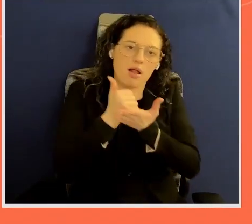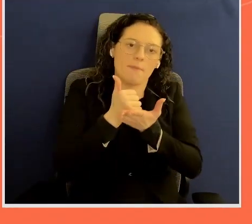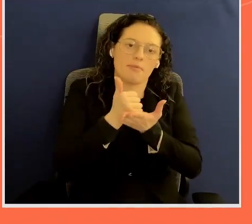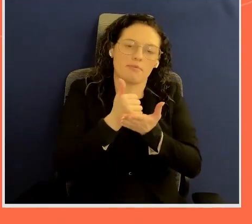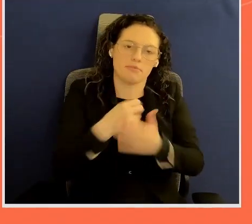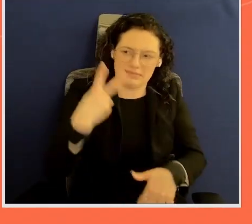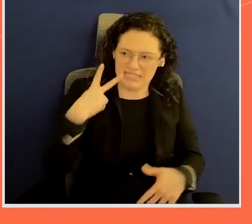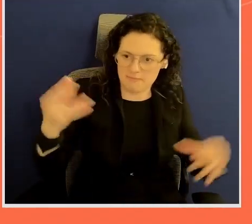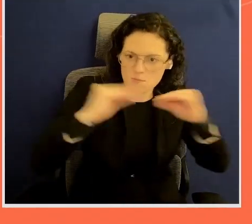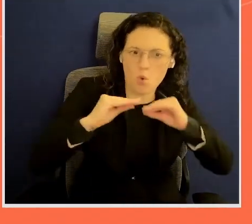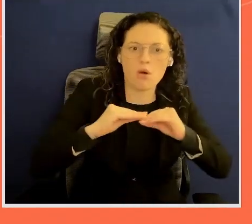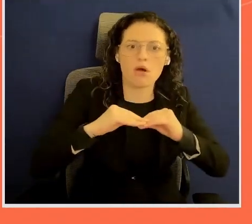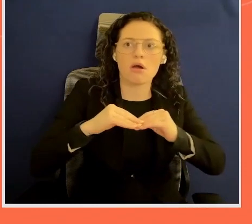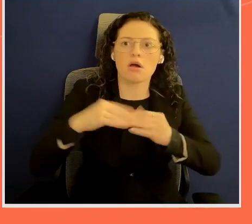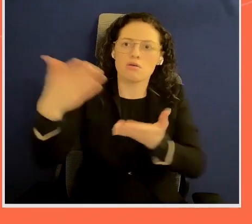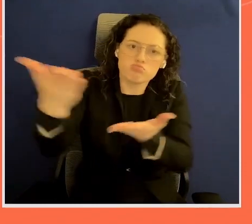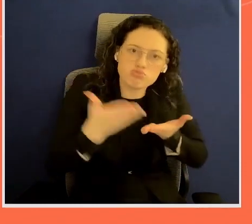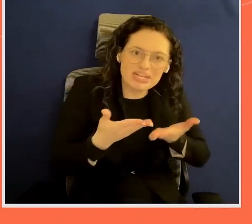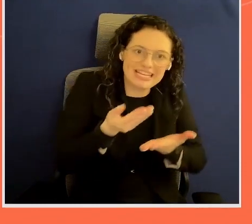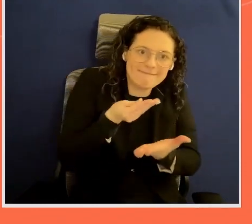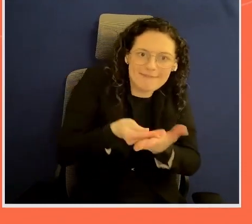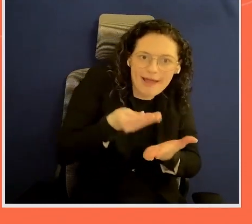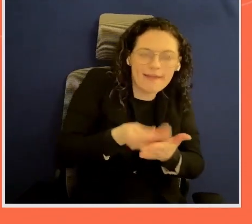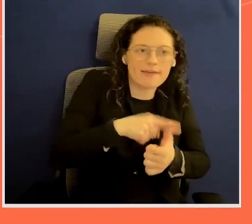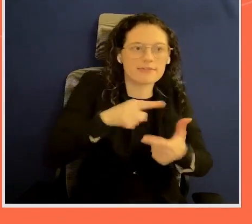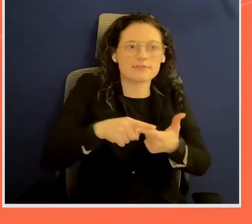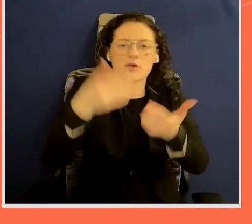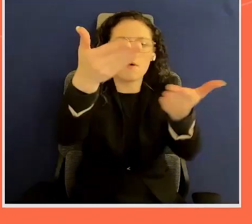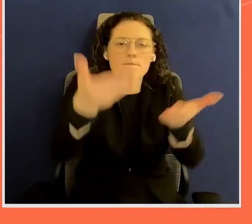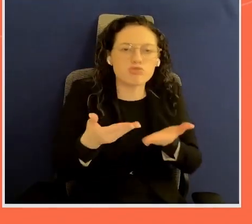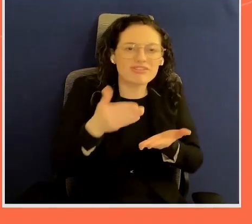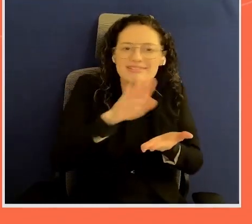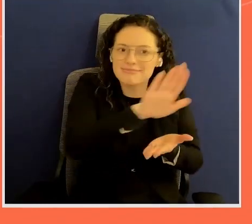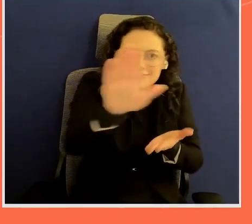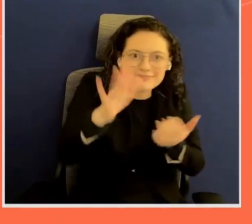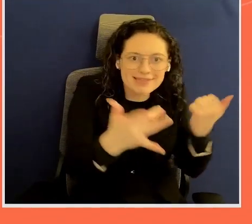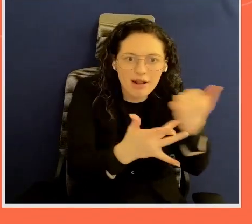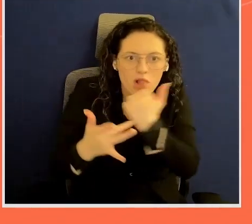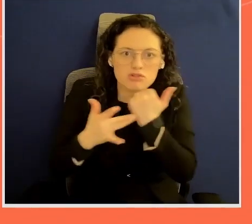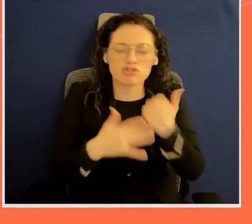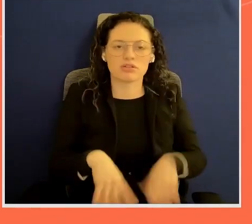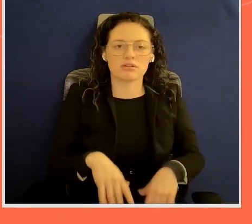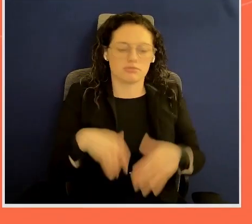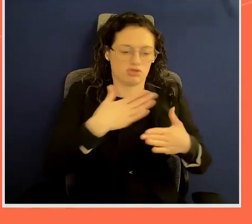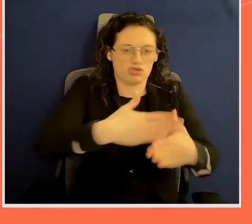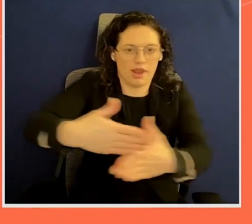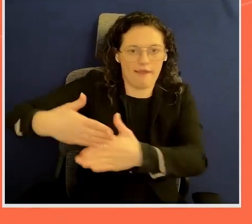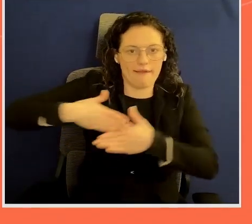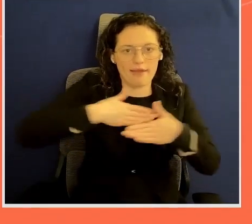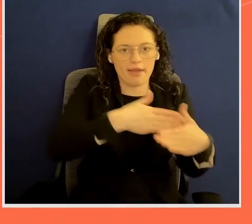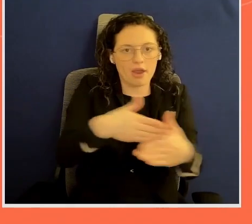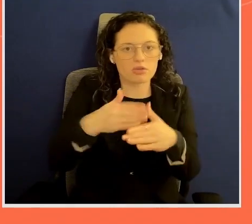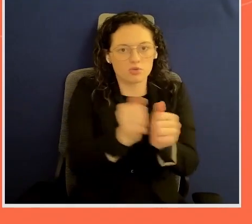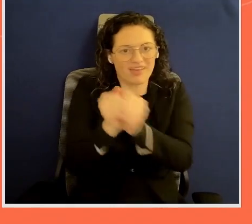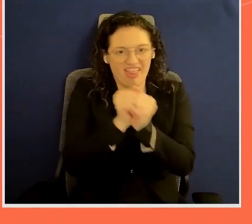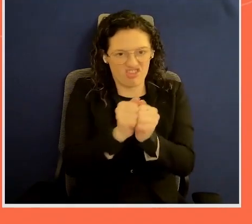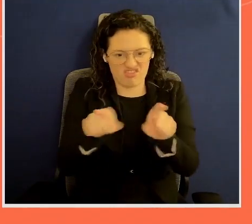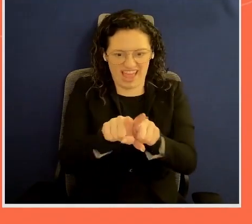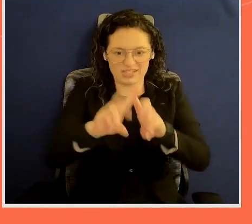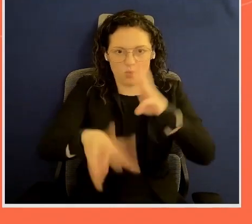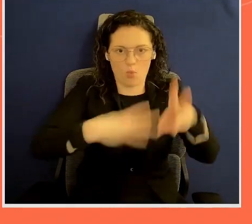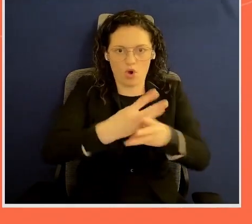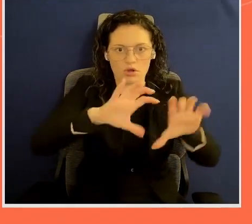Excellencies, ladies and gentlemen, please welcome the Special Presidential Envoy for Climate, the Honorable John F.